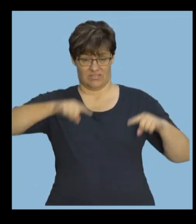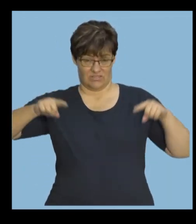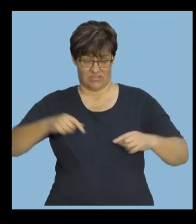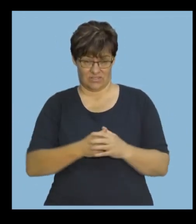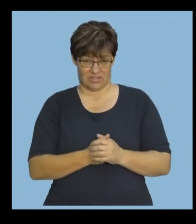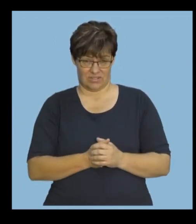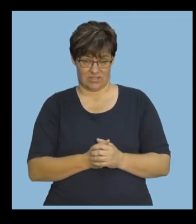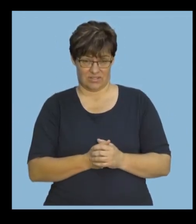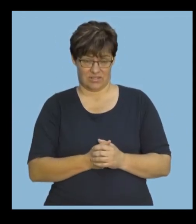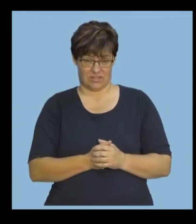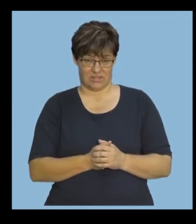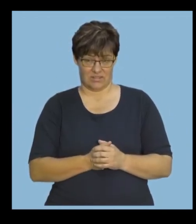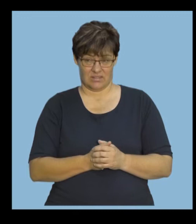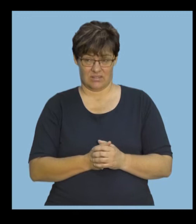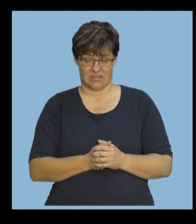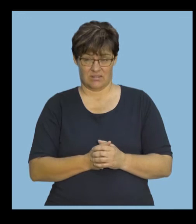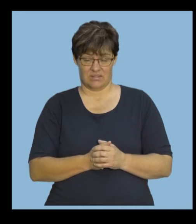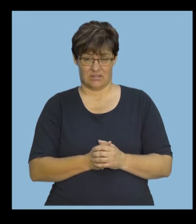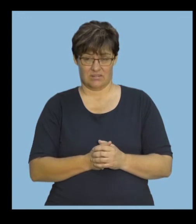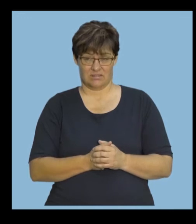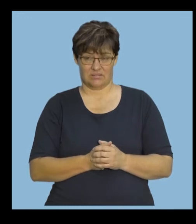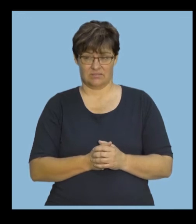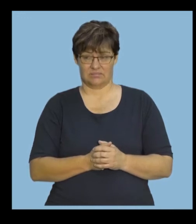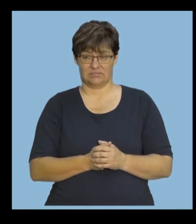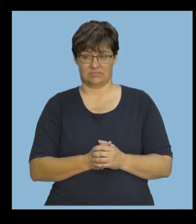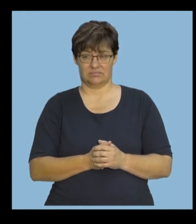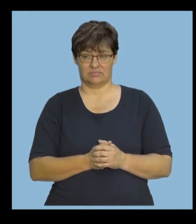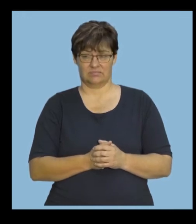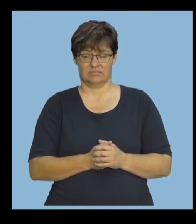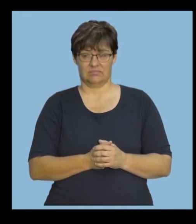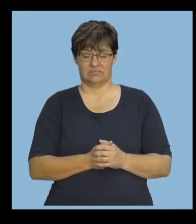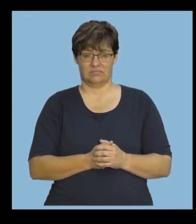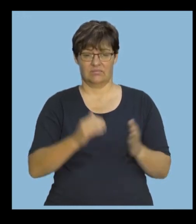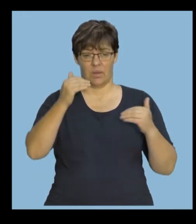range. So the range also,